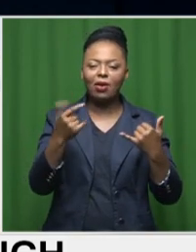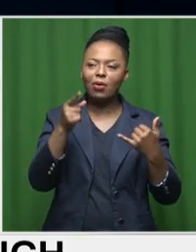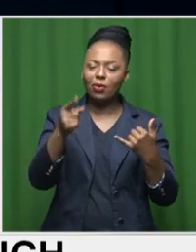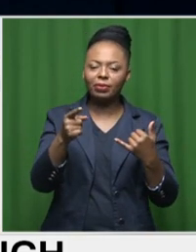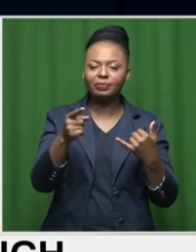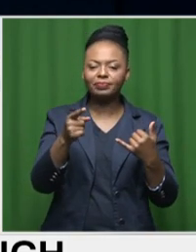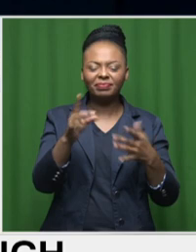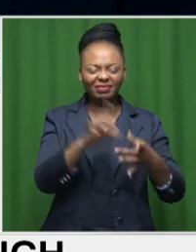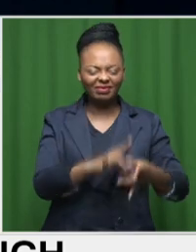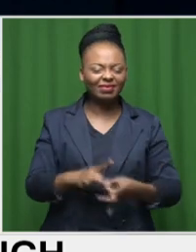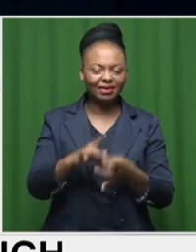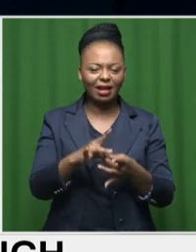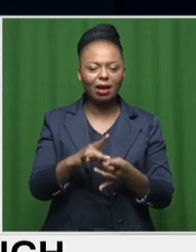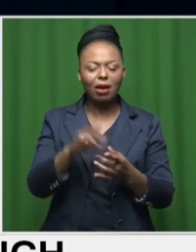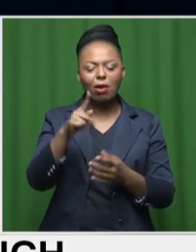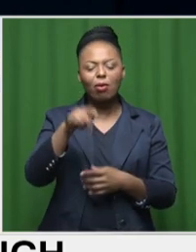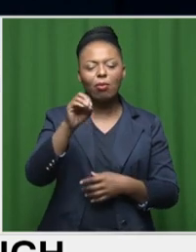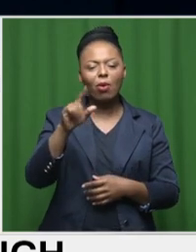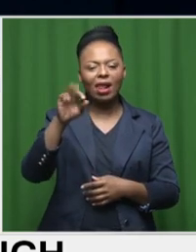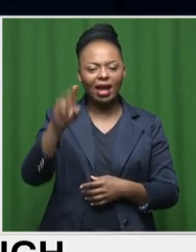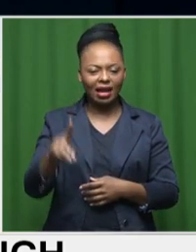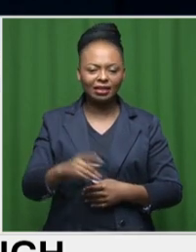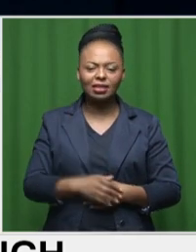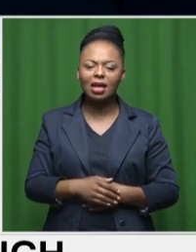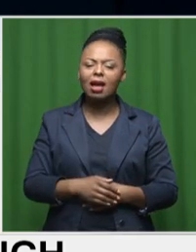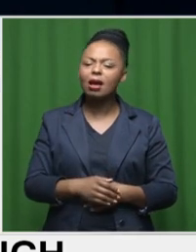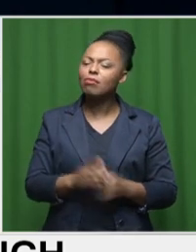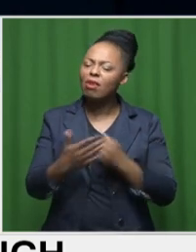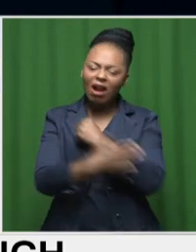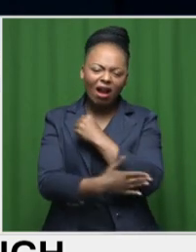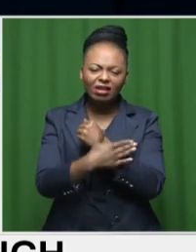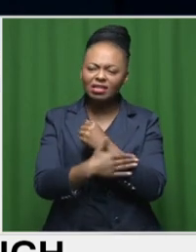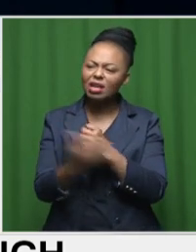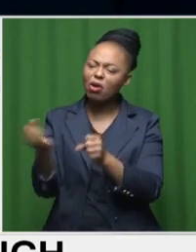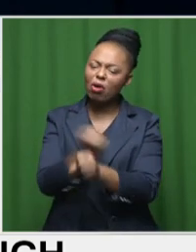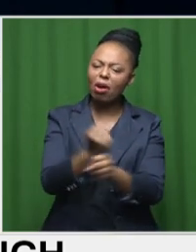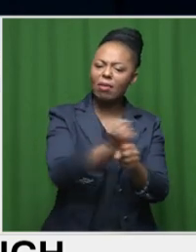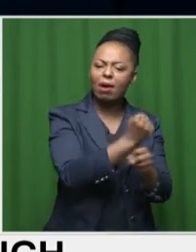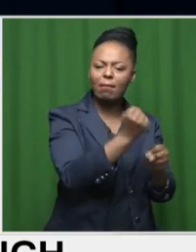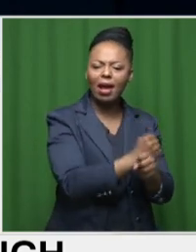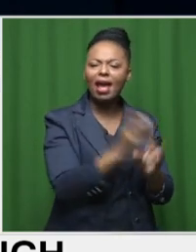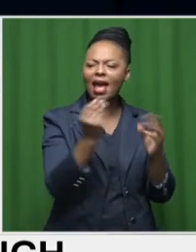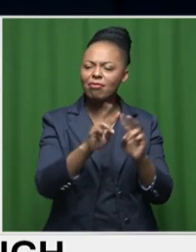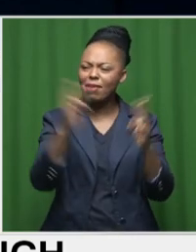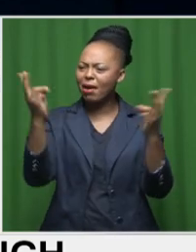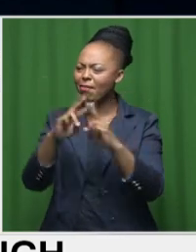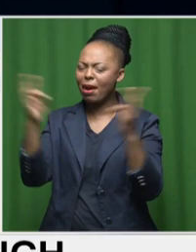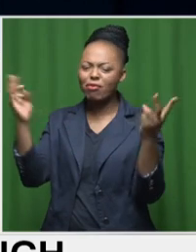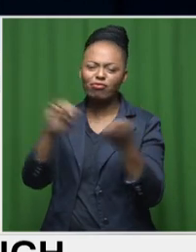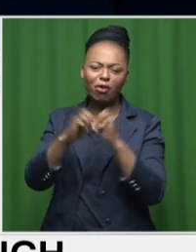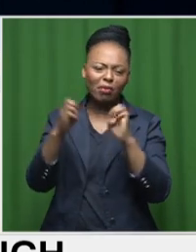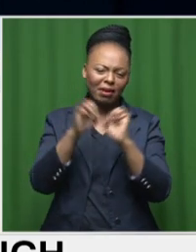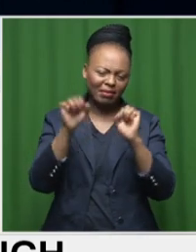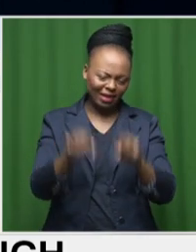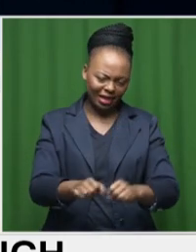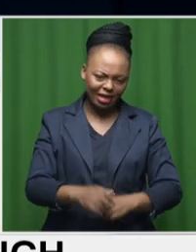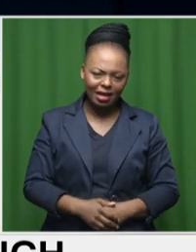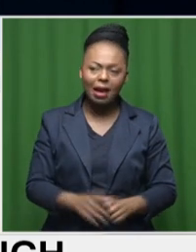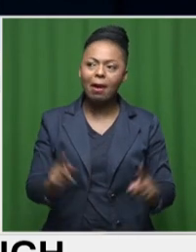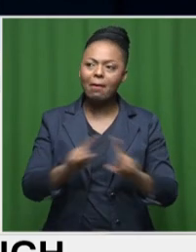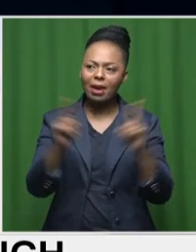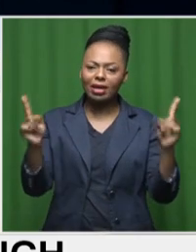you see that we have so much more in common than what sets us apart, and we are all facing different kind of problems. And together we try to find